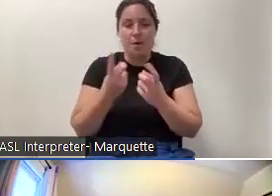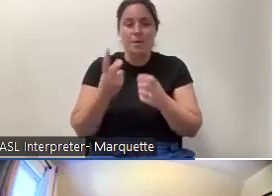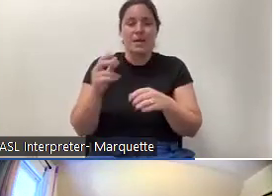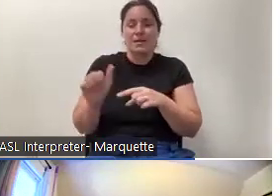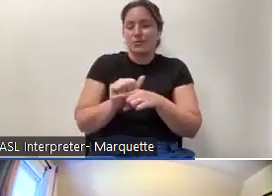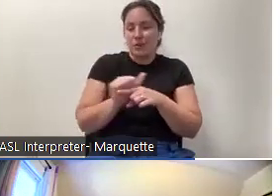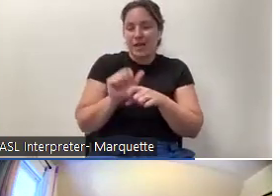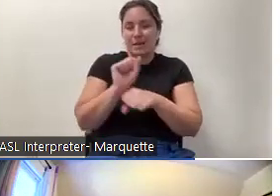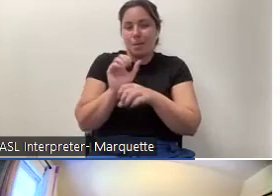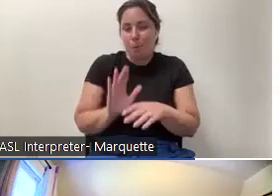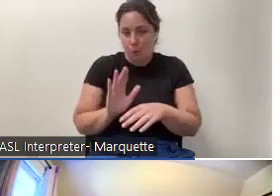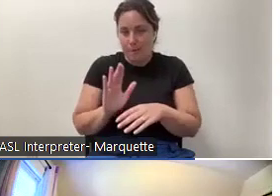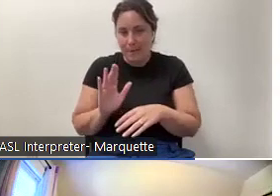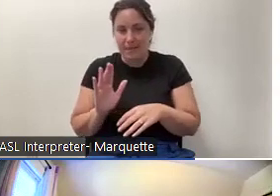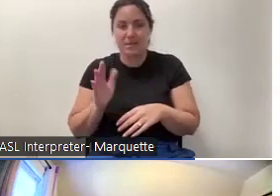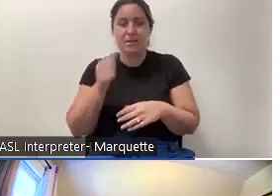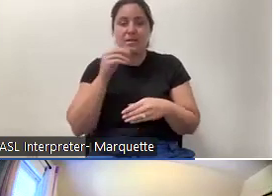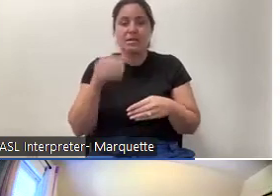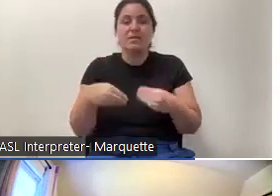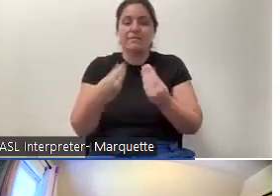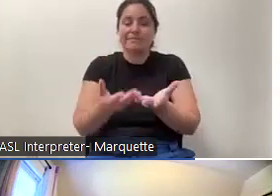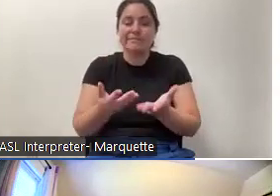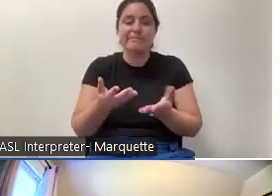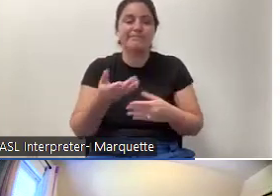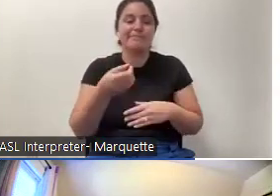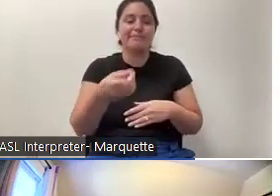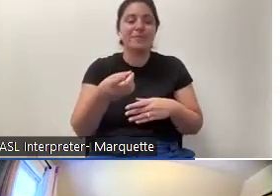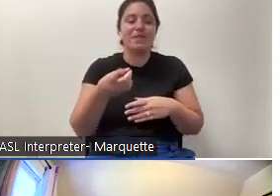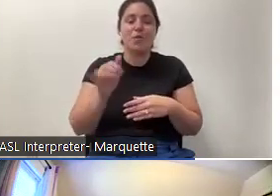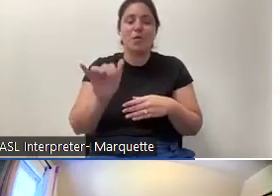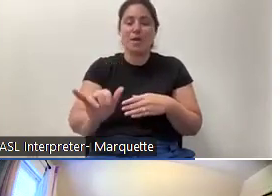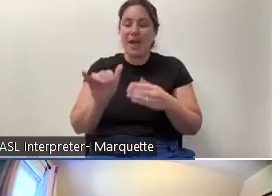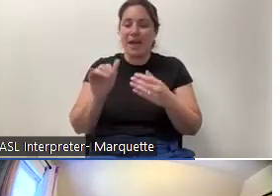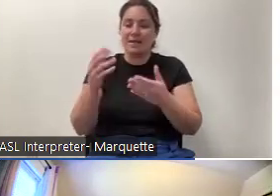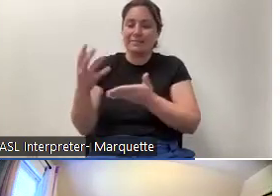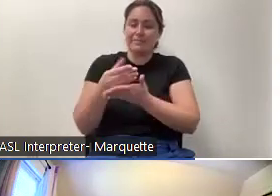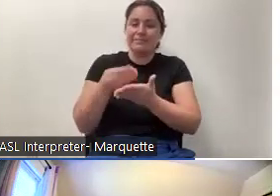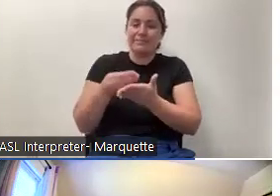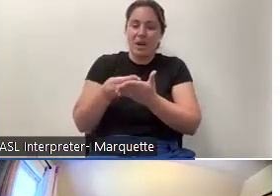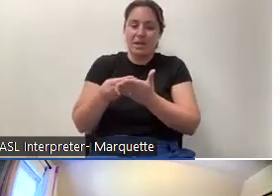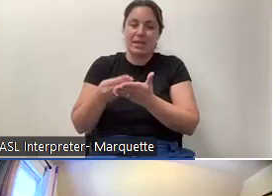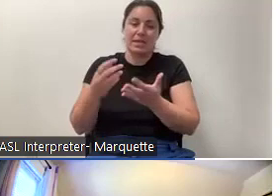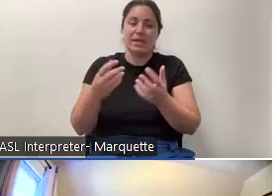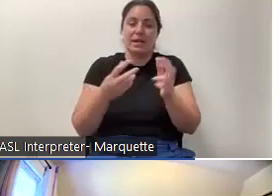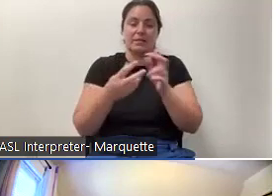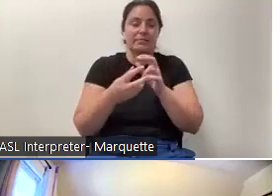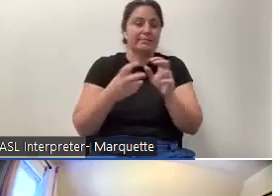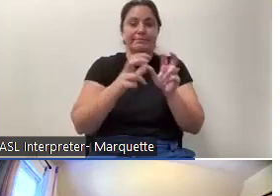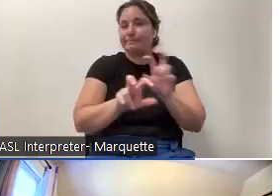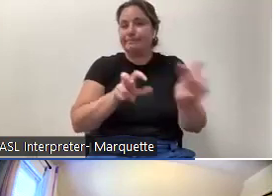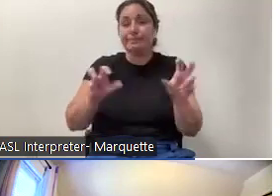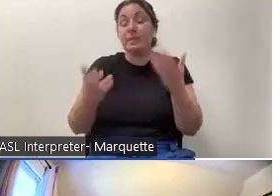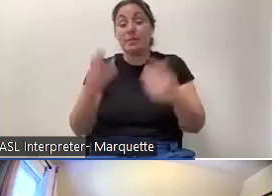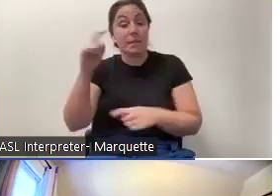through state workforce boards. Now, this funding goes through different entities. It could be either a